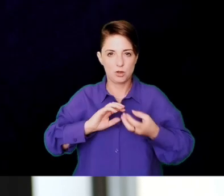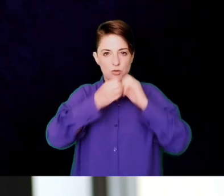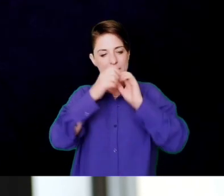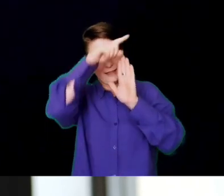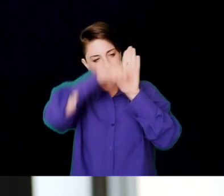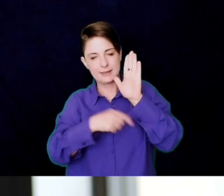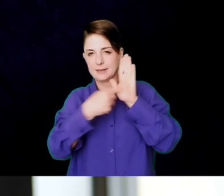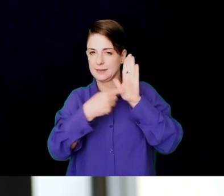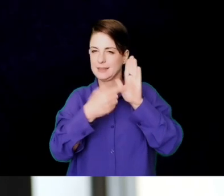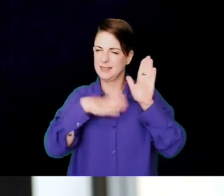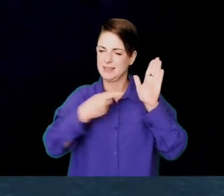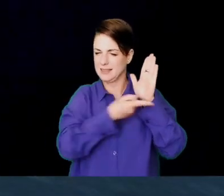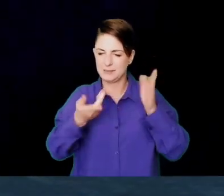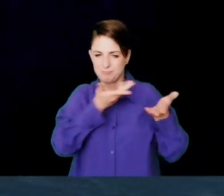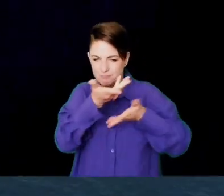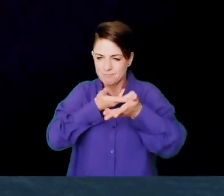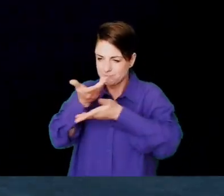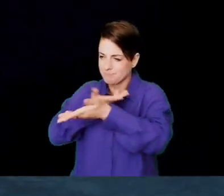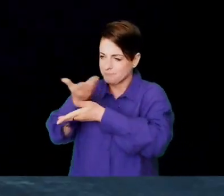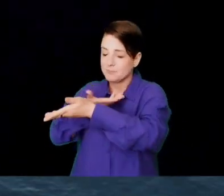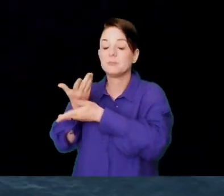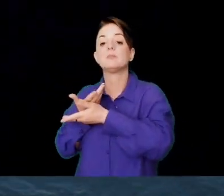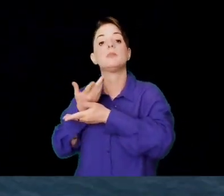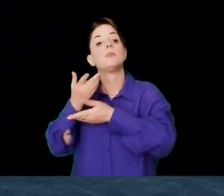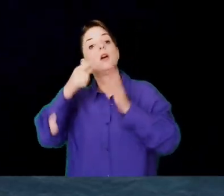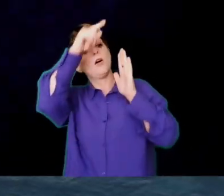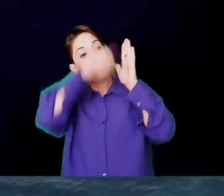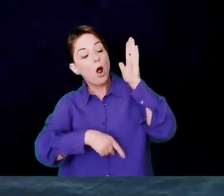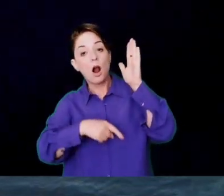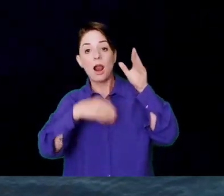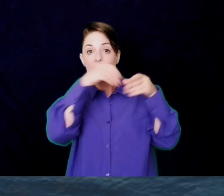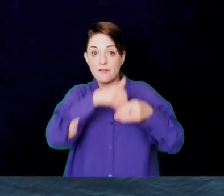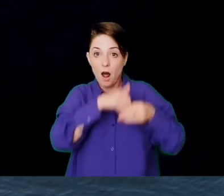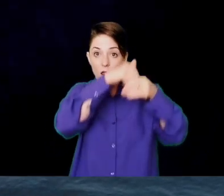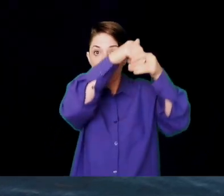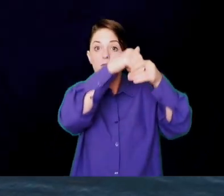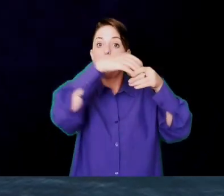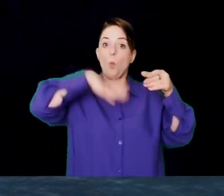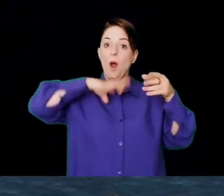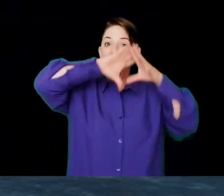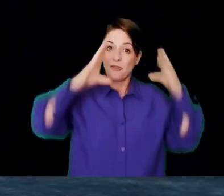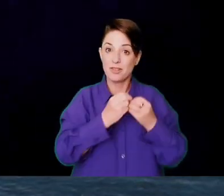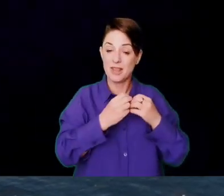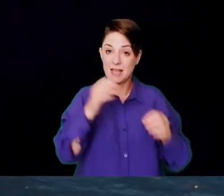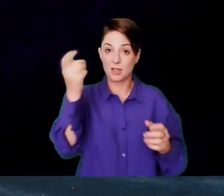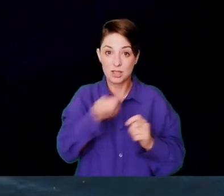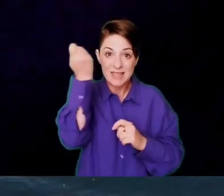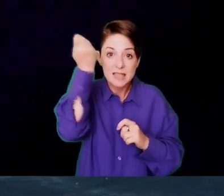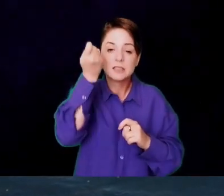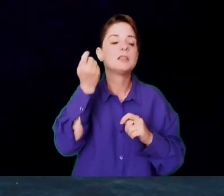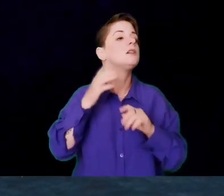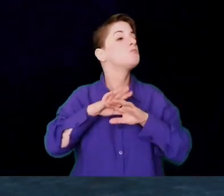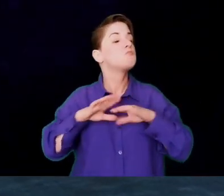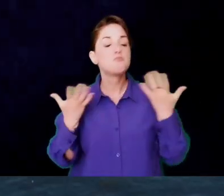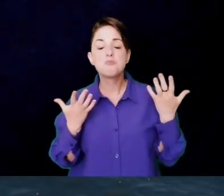in creating something like this. I don't think anybody involved in this process got everything they wanted, but